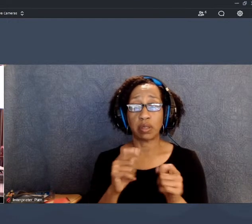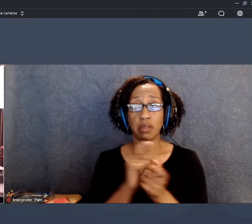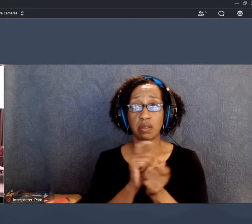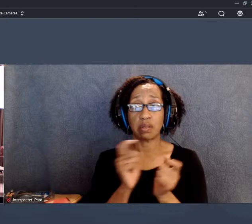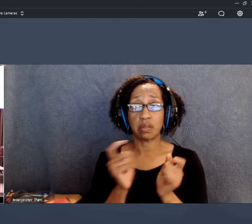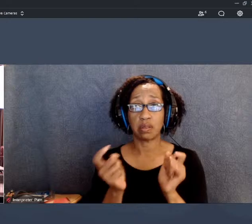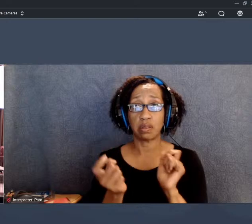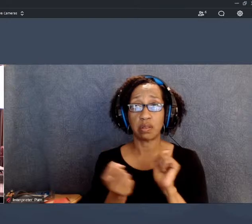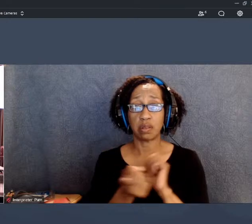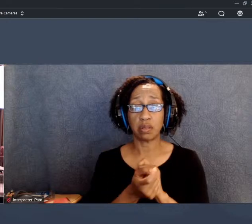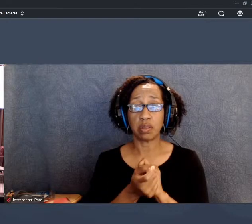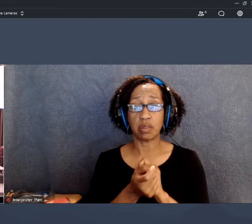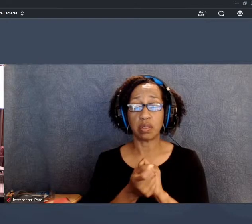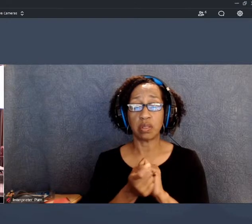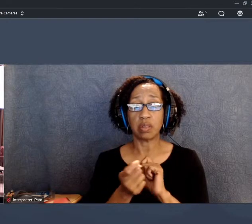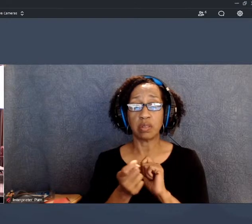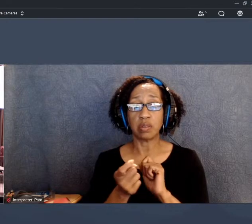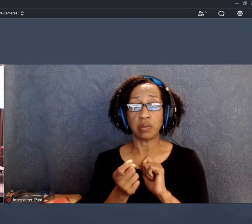be